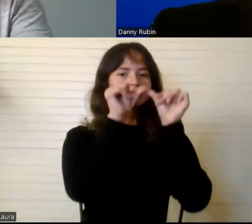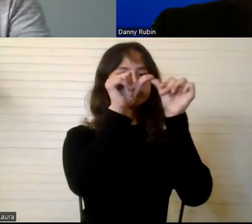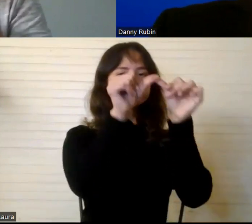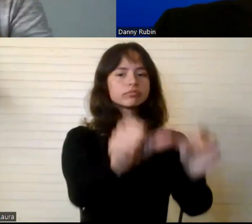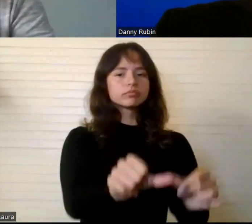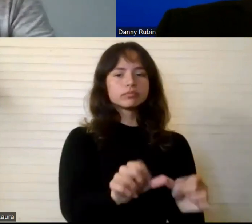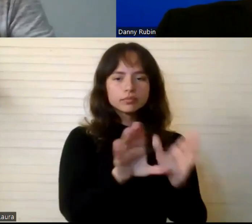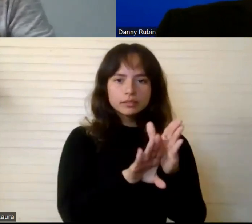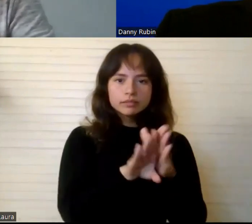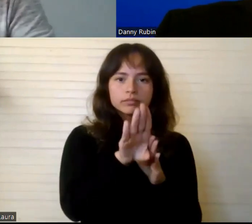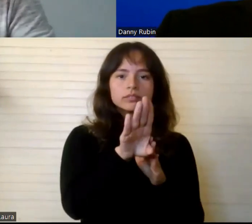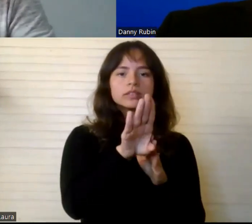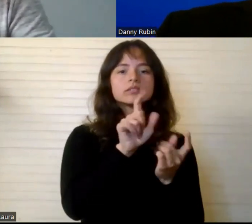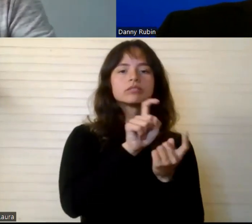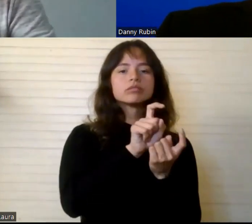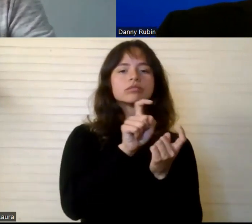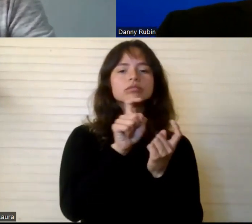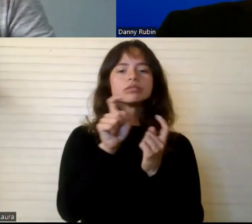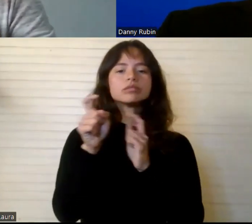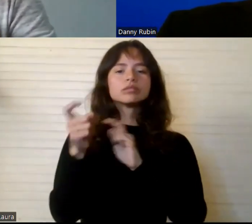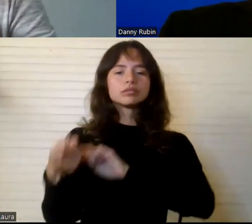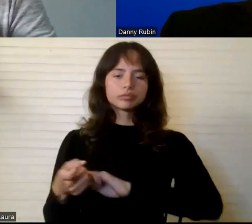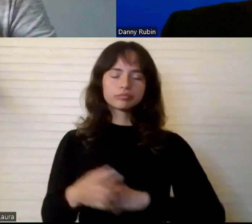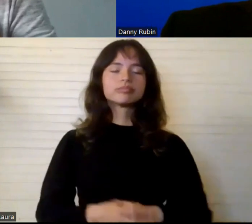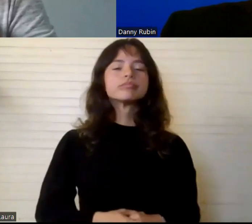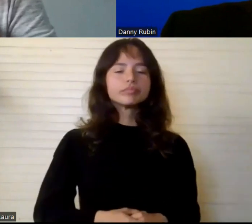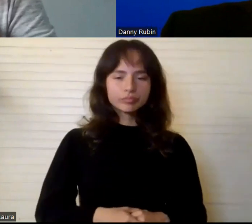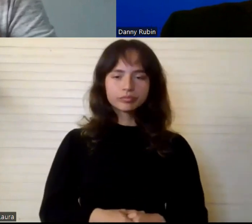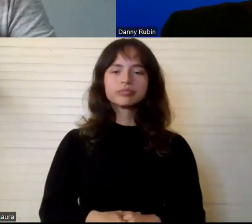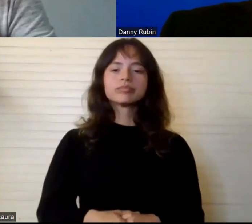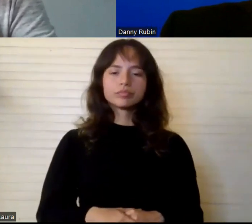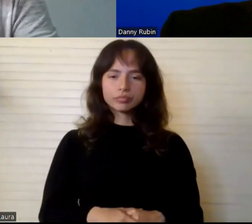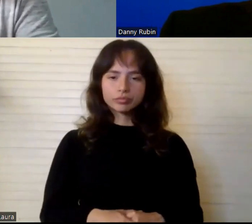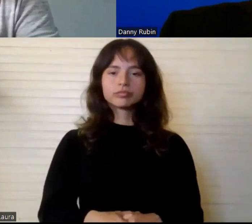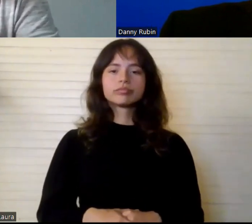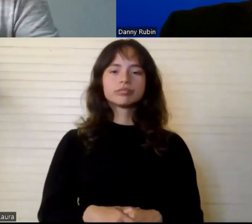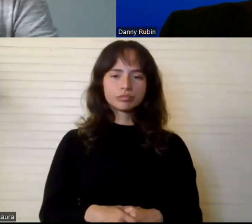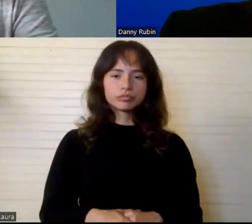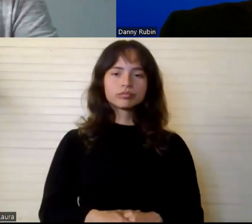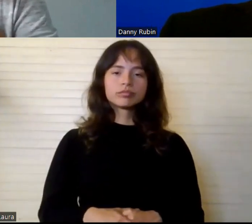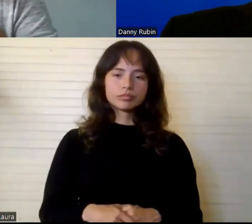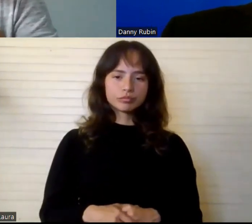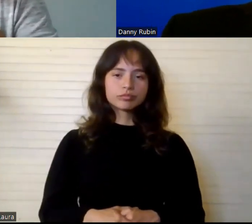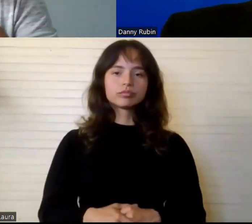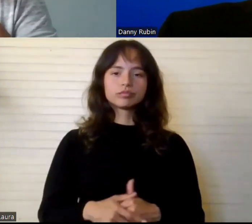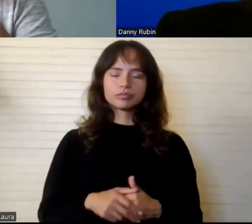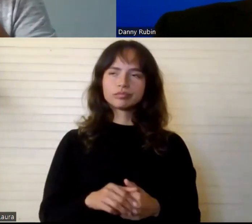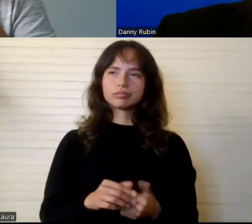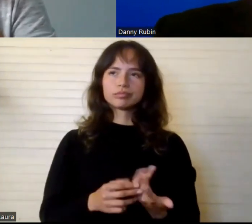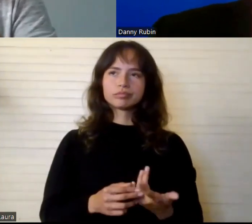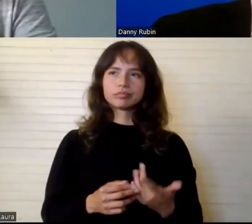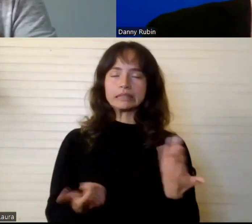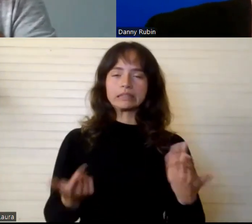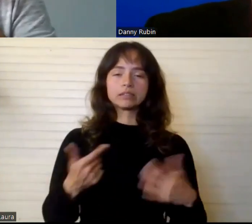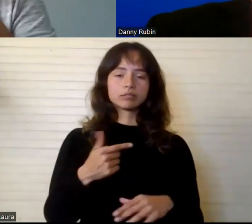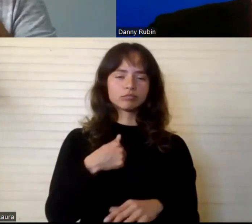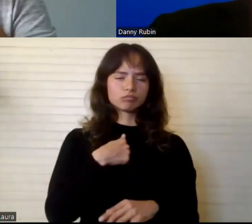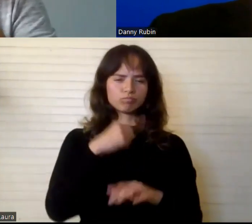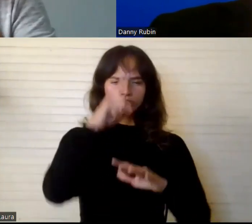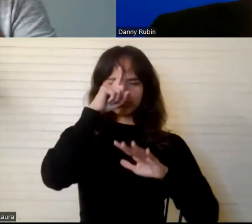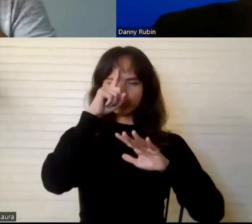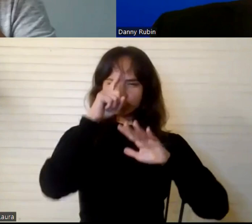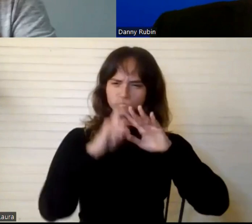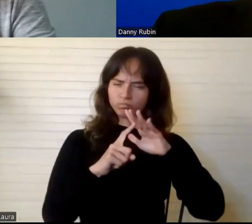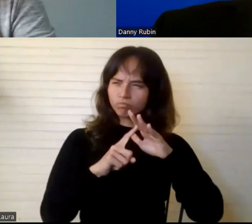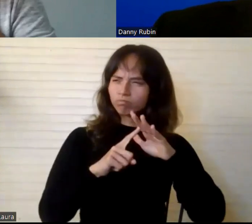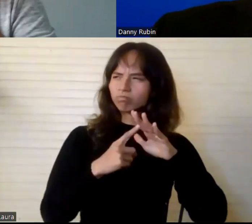different capabilities, feature sets, and different integrations. There are, I can't think of any off the top of my head, so forgive me, but there That's are a okay. lot of